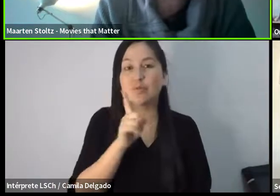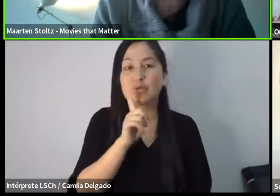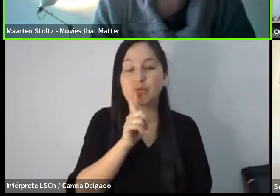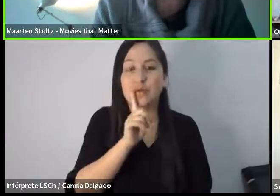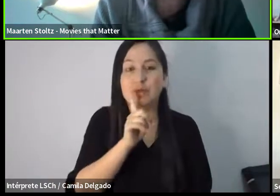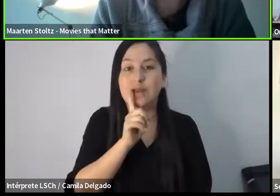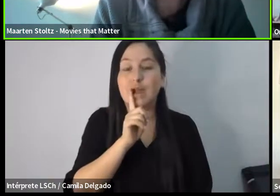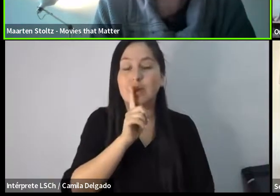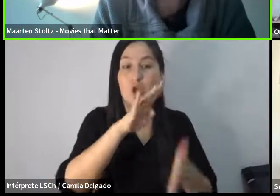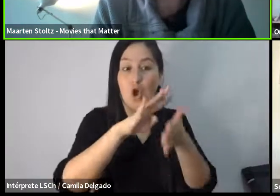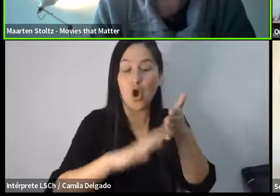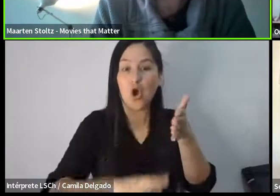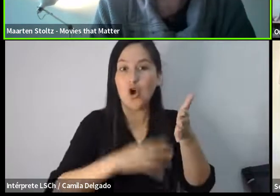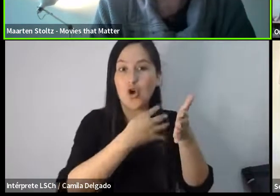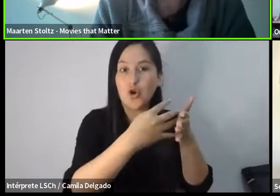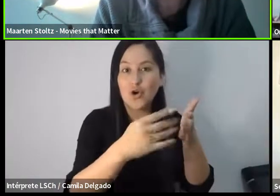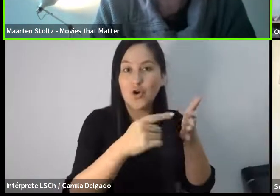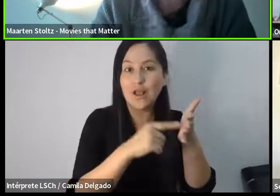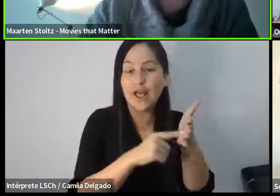night.